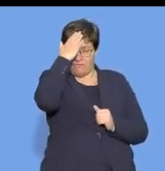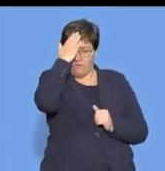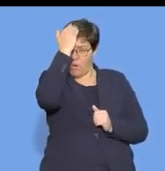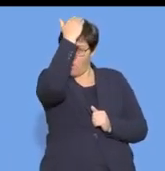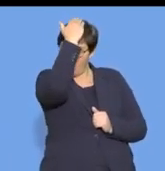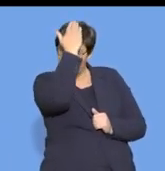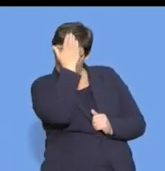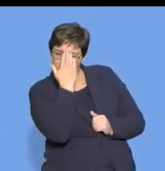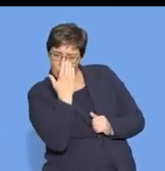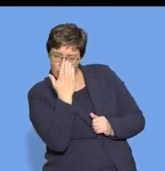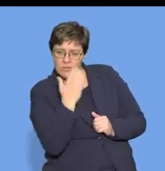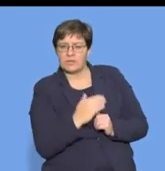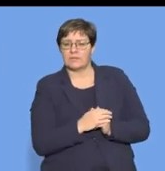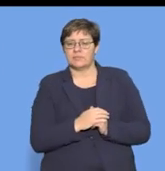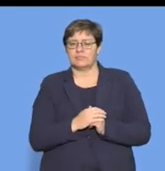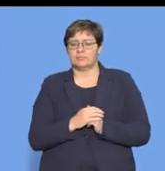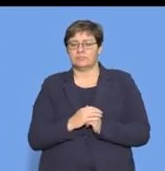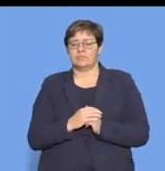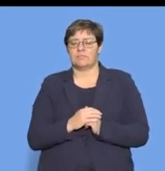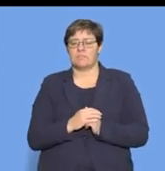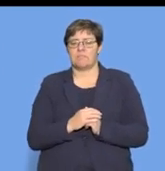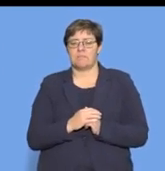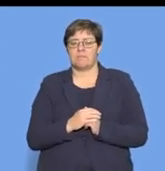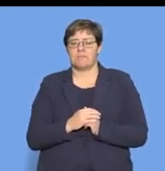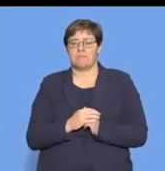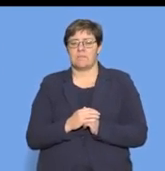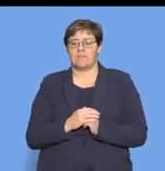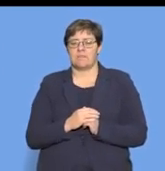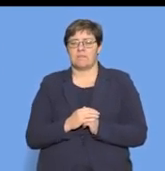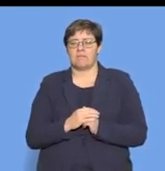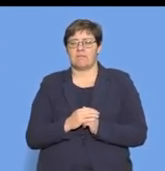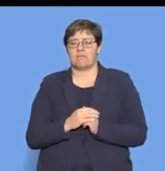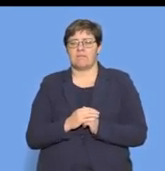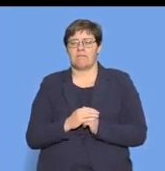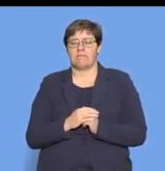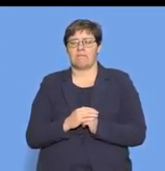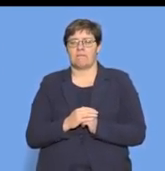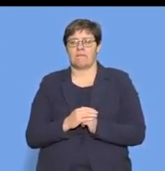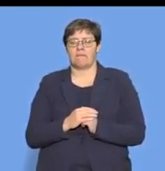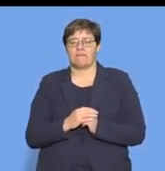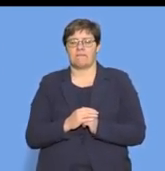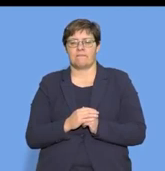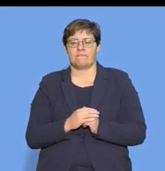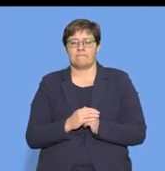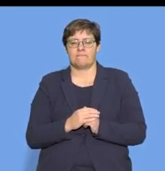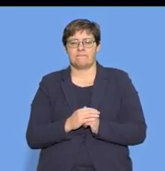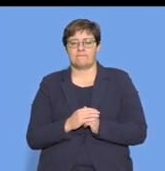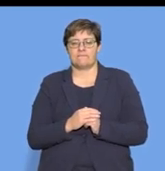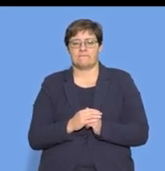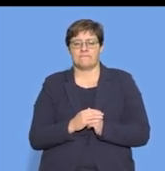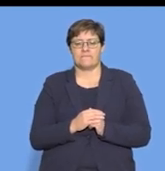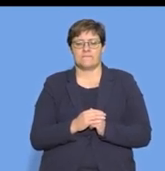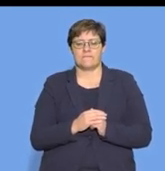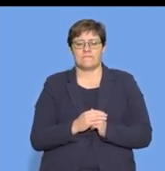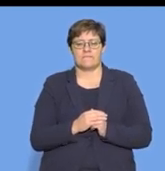They had quite a sloping forehead, and there you can see So we talk about a sloping forehead, so it goes